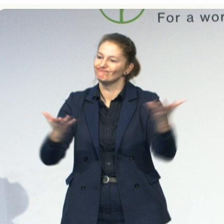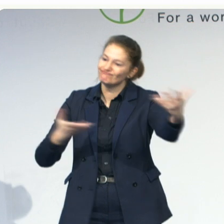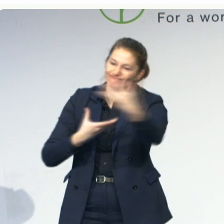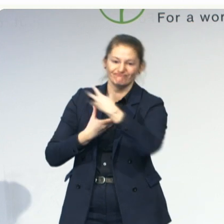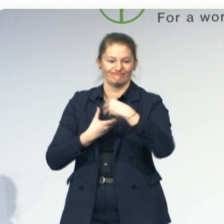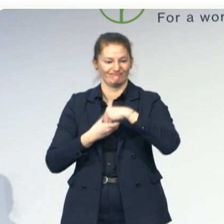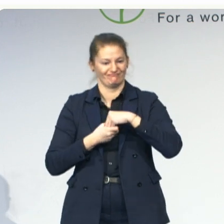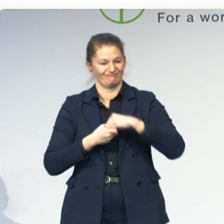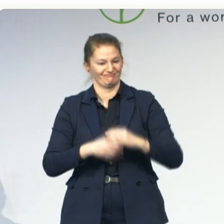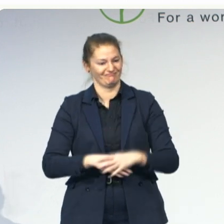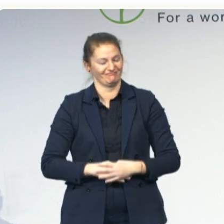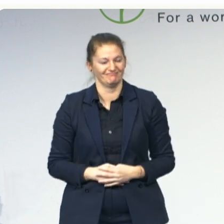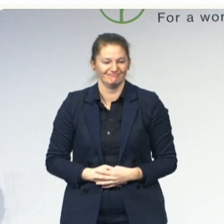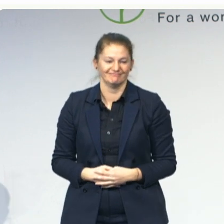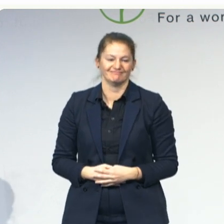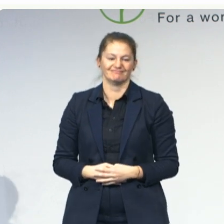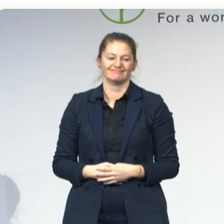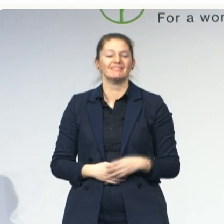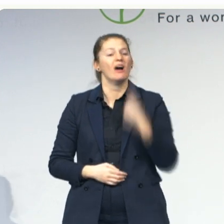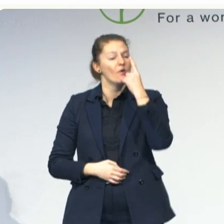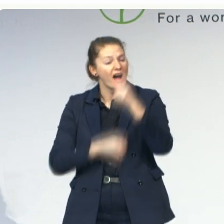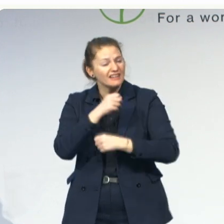of 1 year of work.